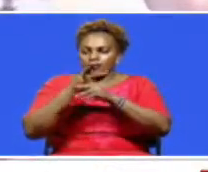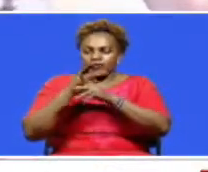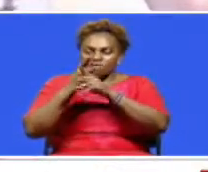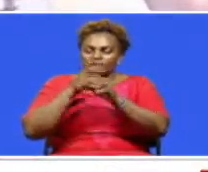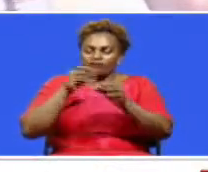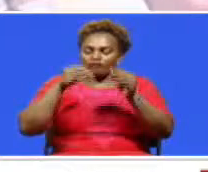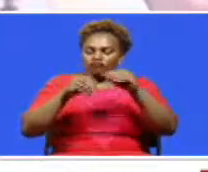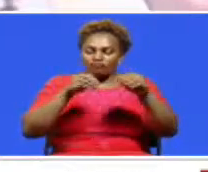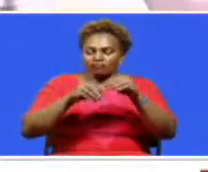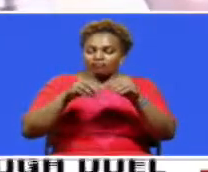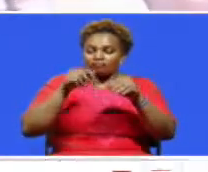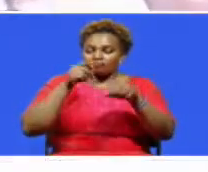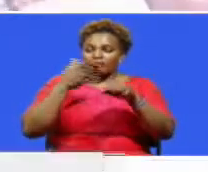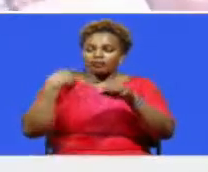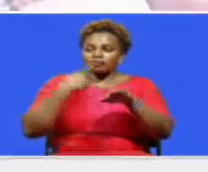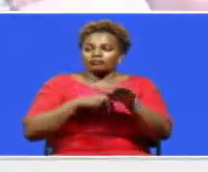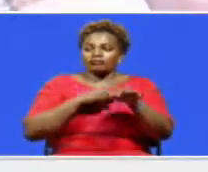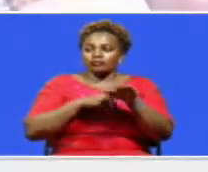zetu.